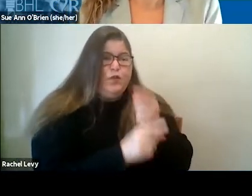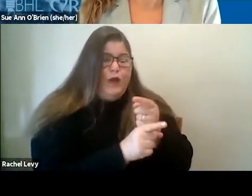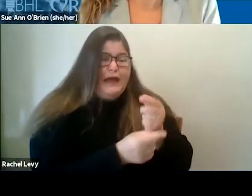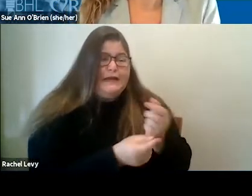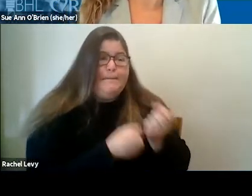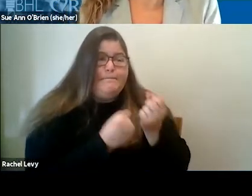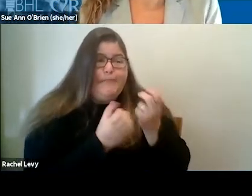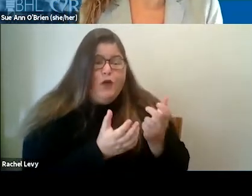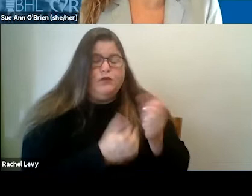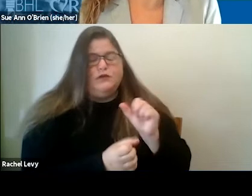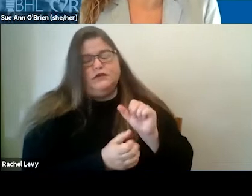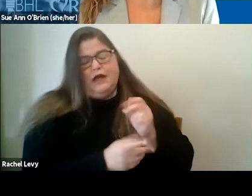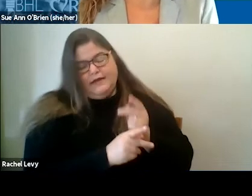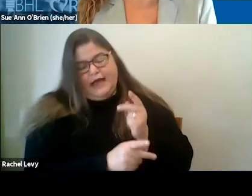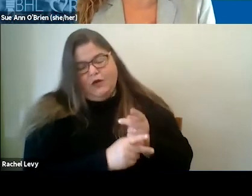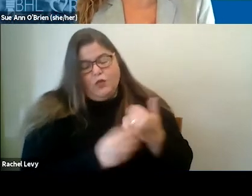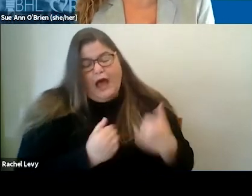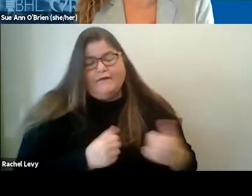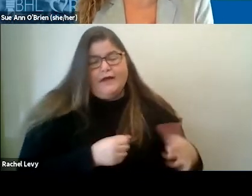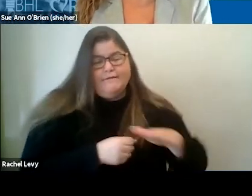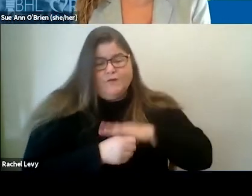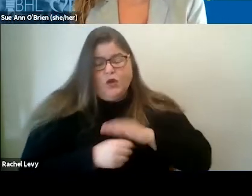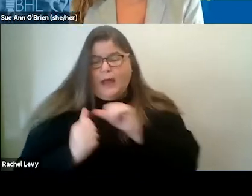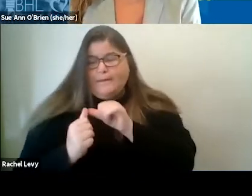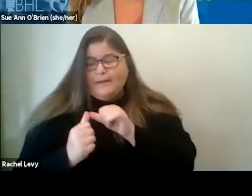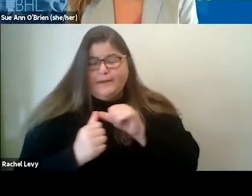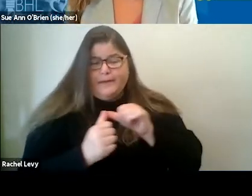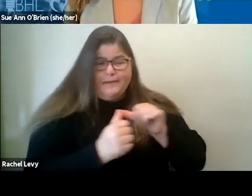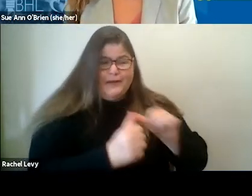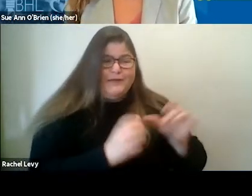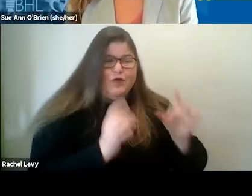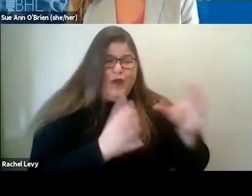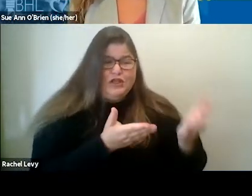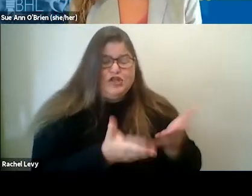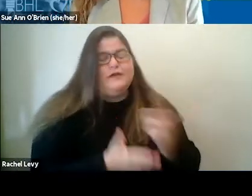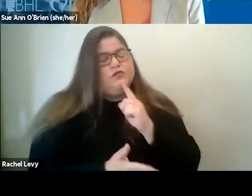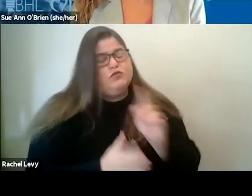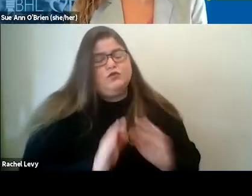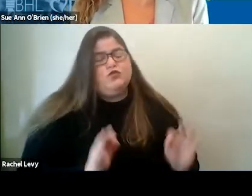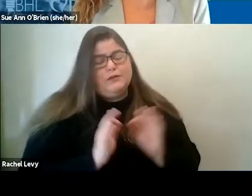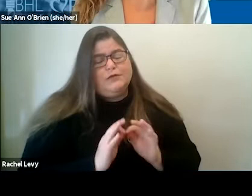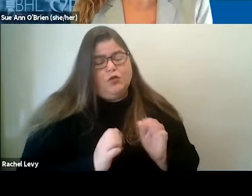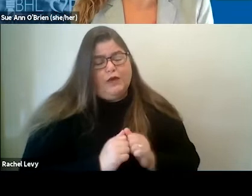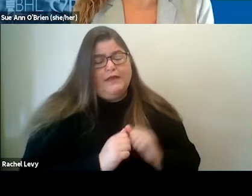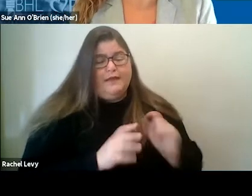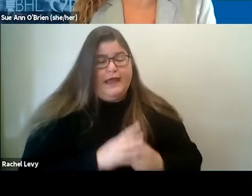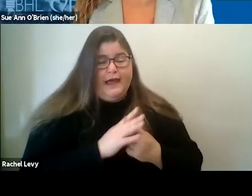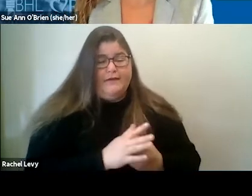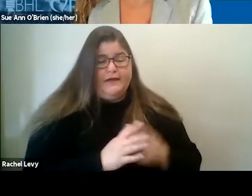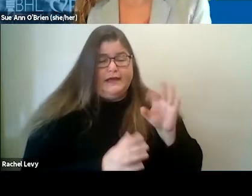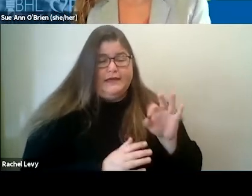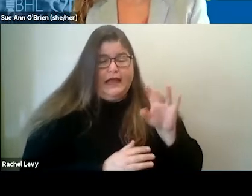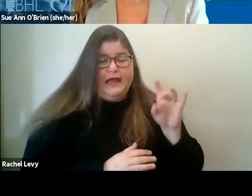of care. And so having a full continuum of crisis services is going to be super critical with the advent of 988. Of course,